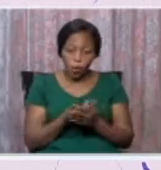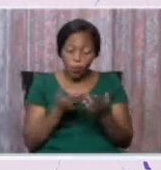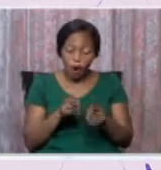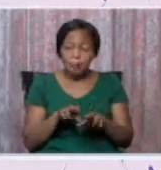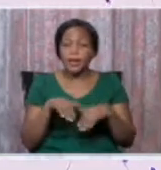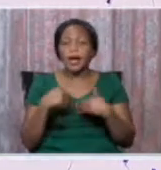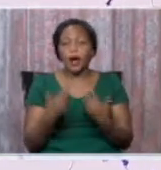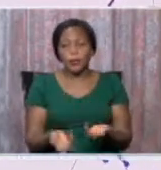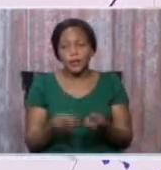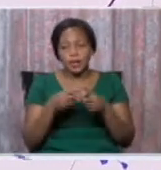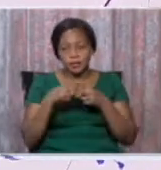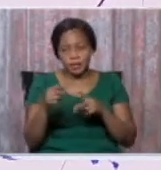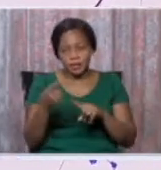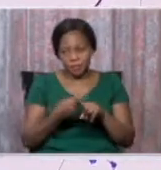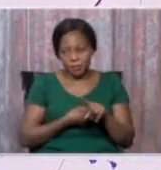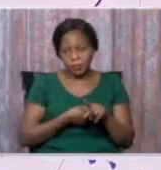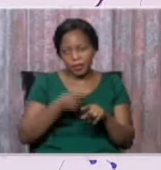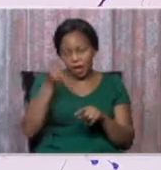girl hormones are called